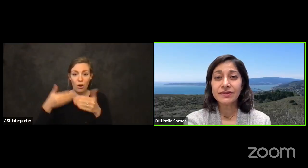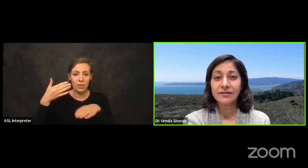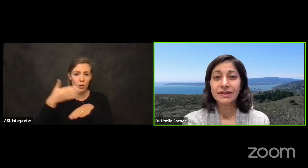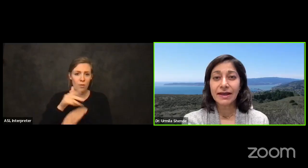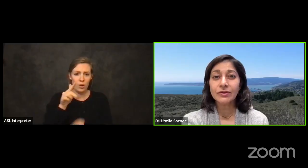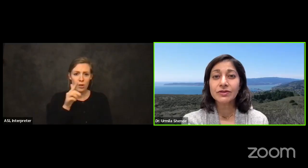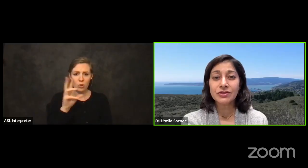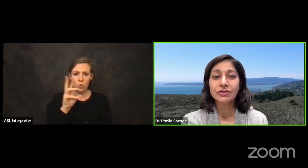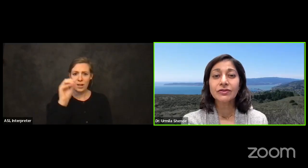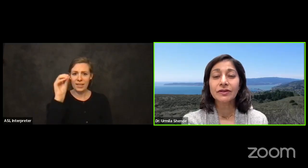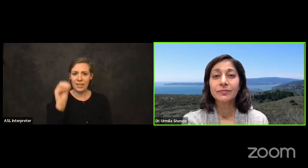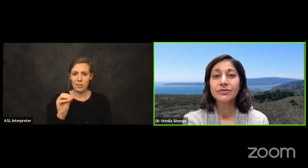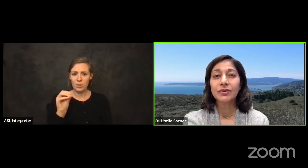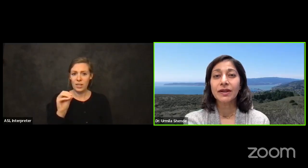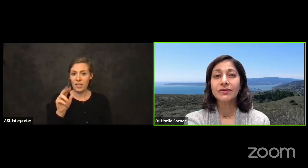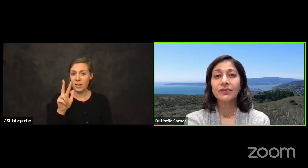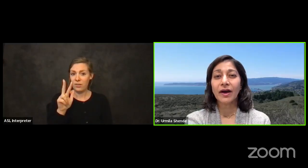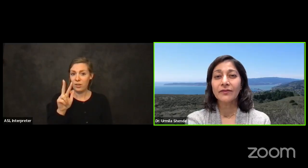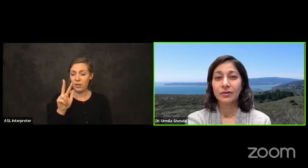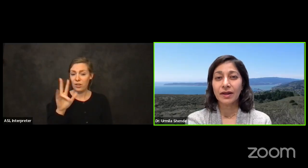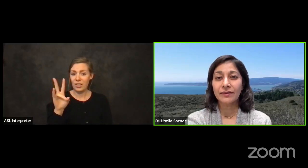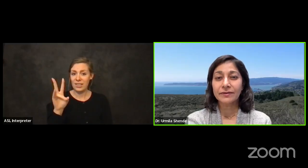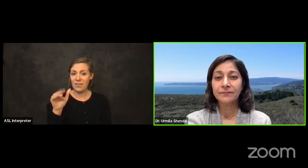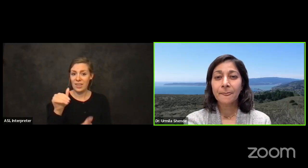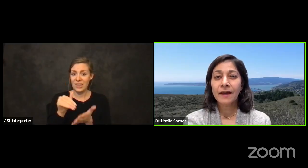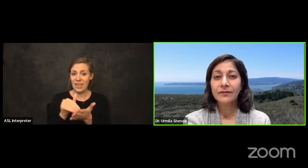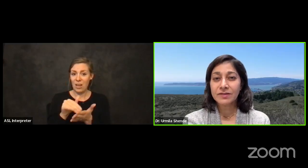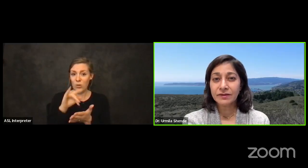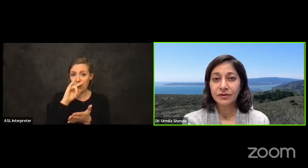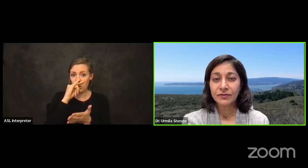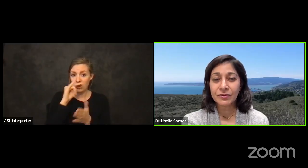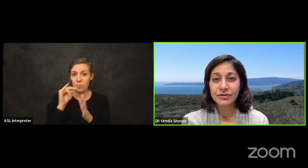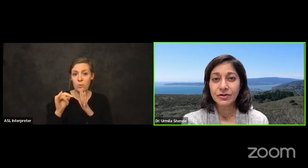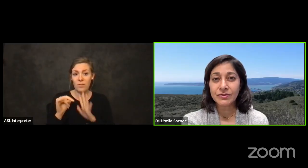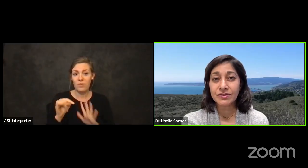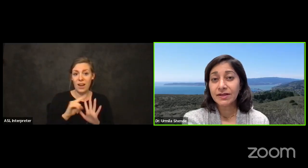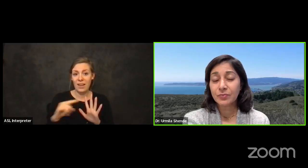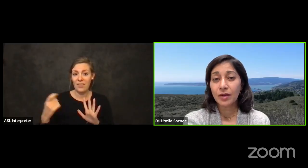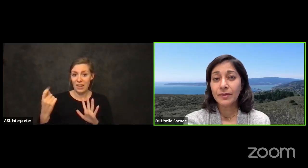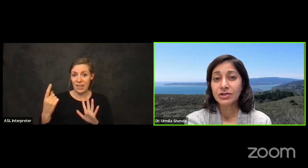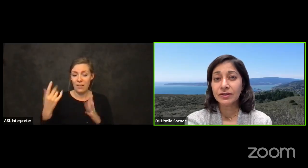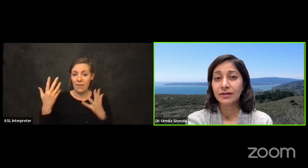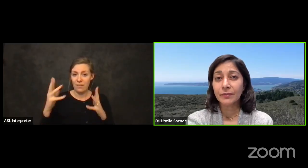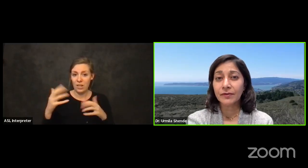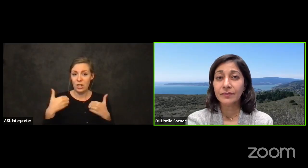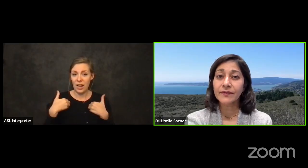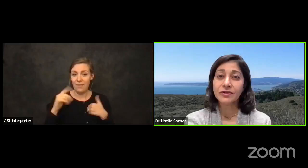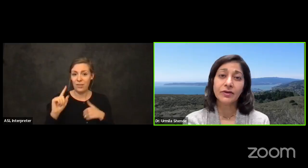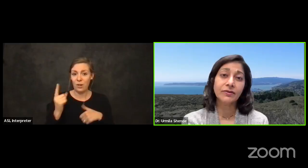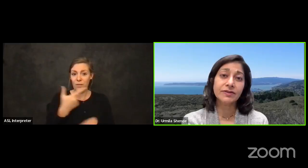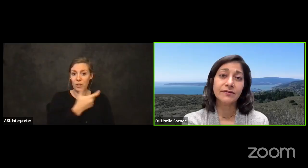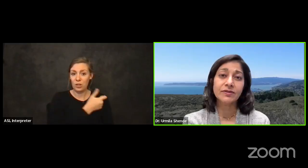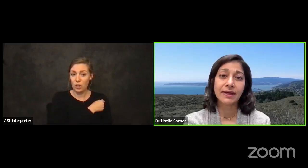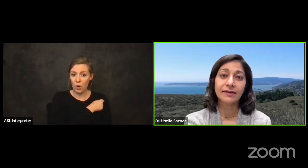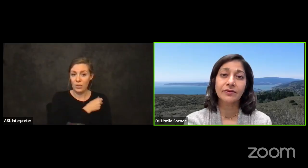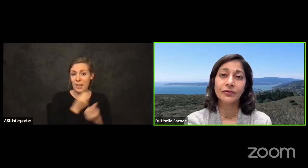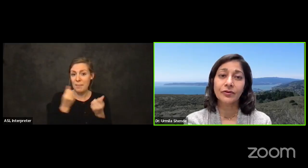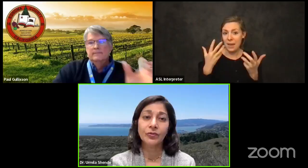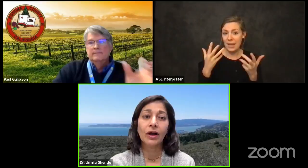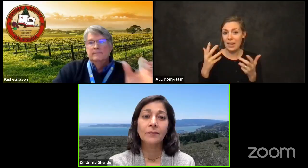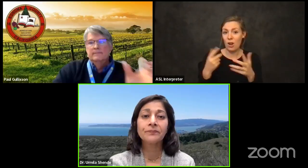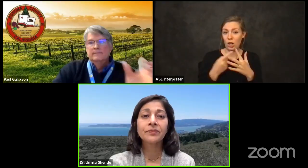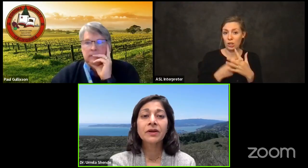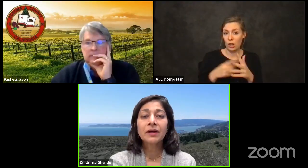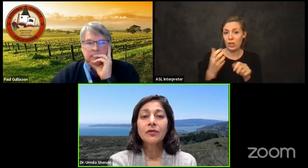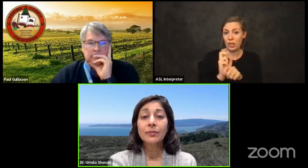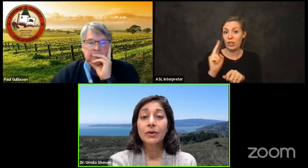of the 37,000 children between ages 5 to 11 have received their first dose. And as Paul mentioned, a number of them have started to receive their second dose